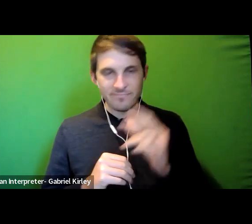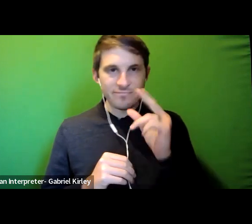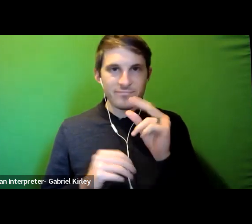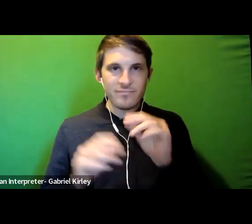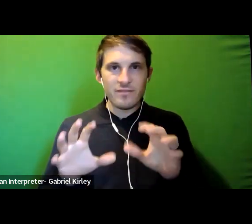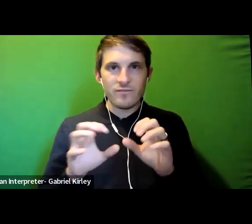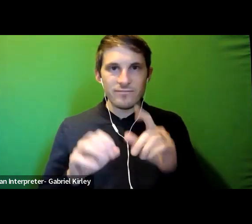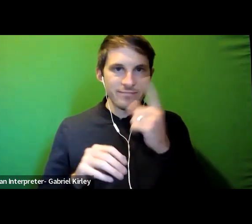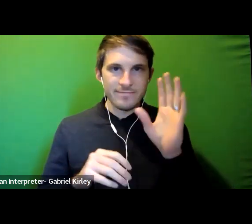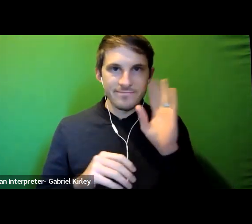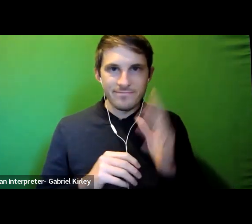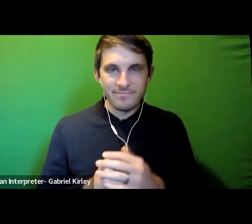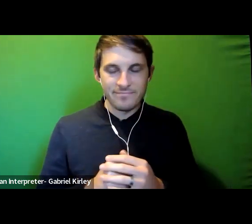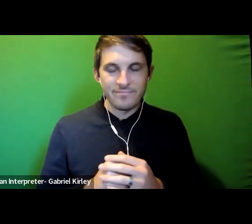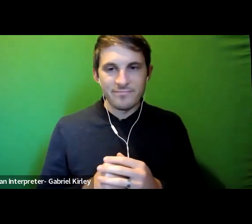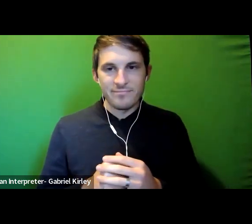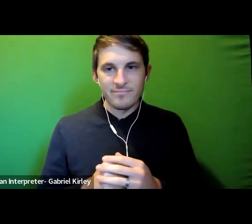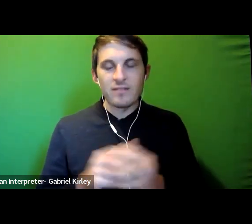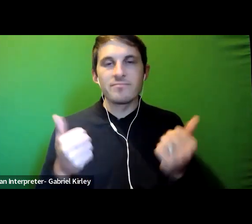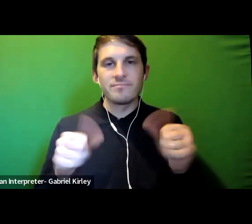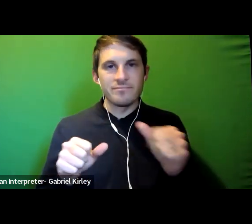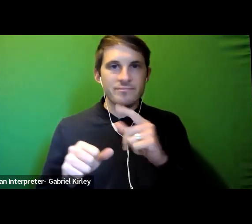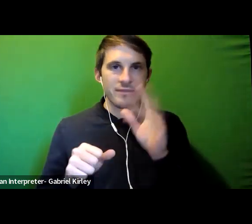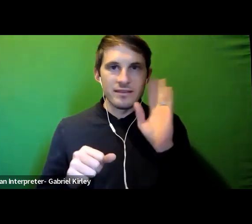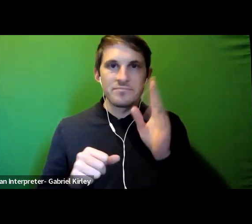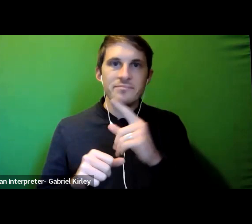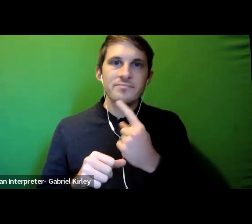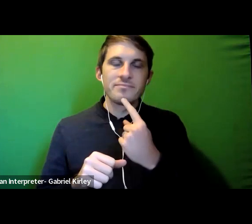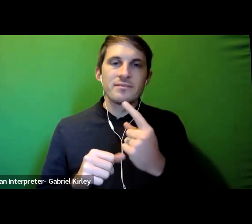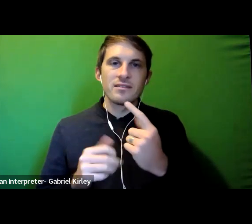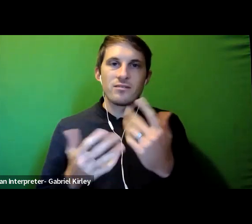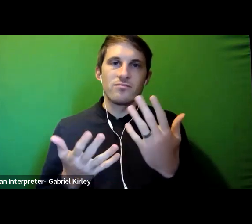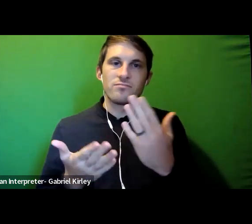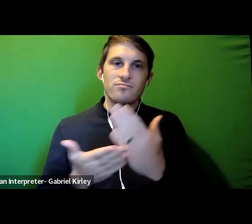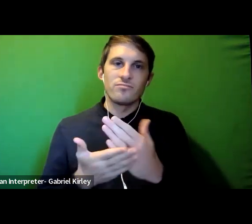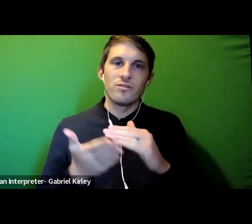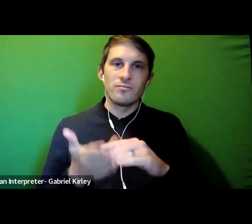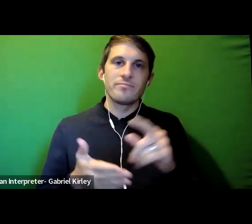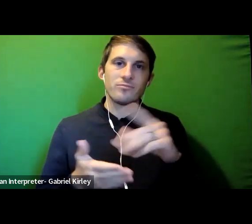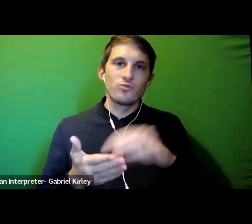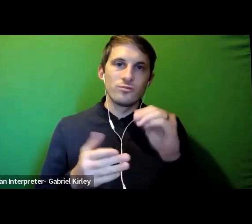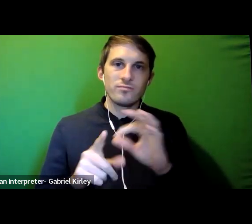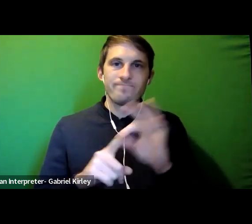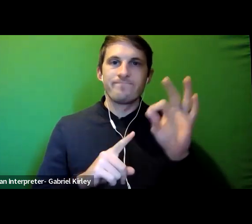so that we can all really enhance the learning experience for students.